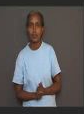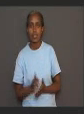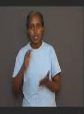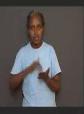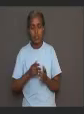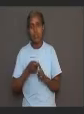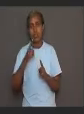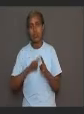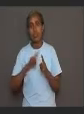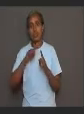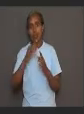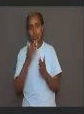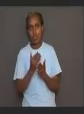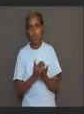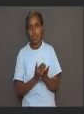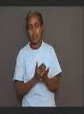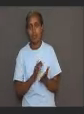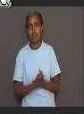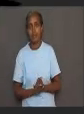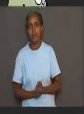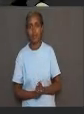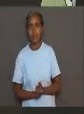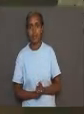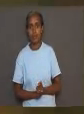Let's get back to our lesson.